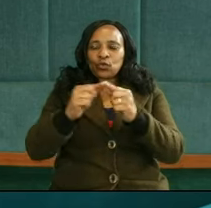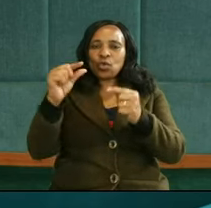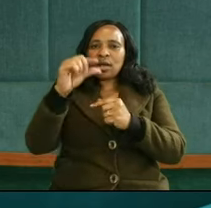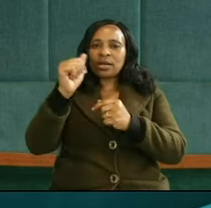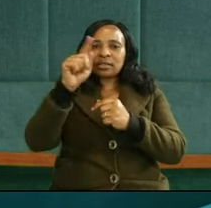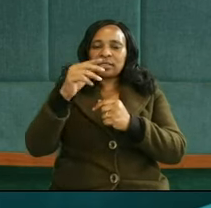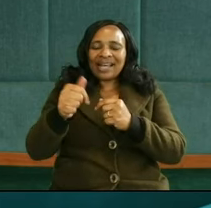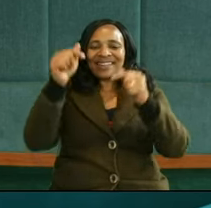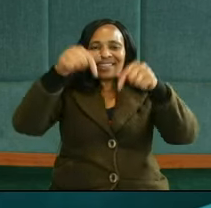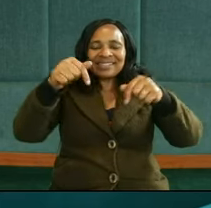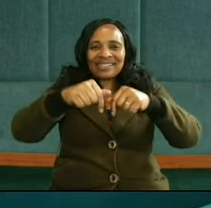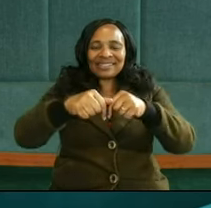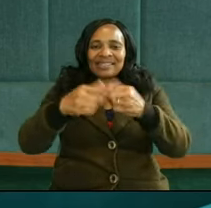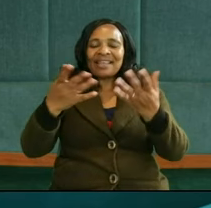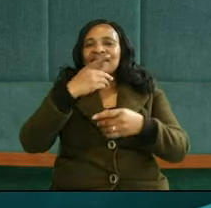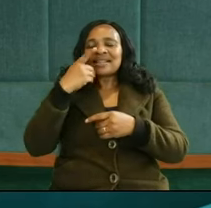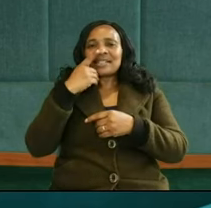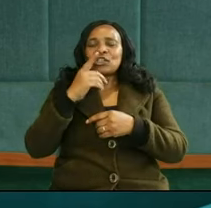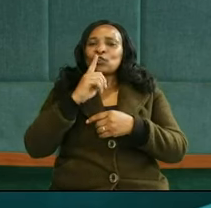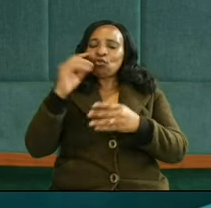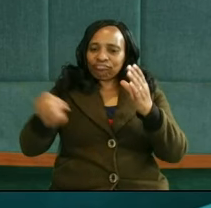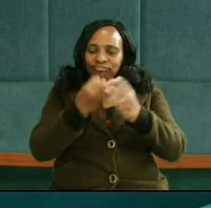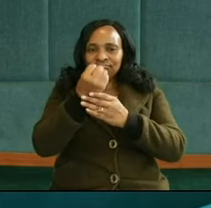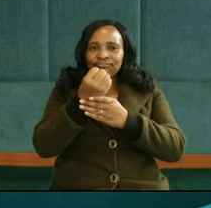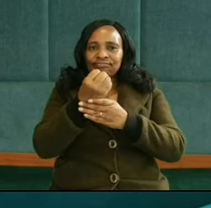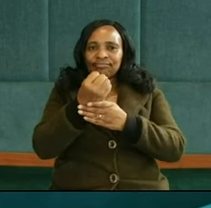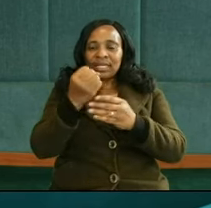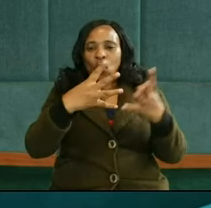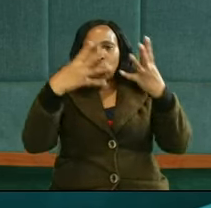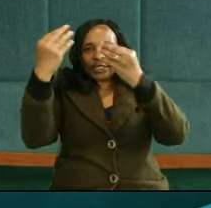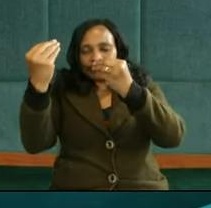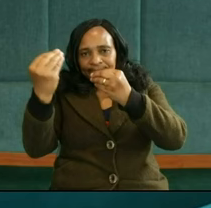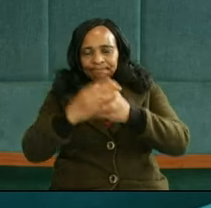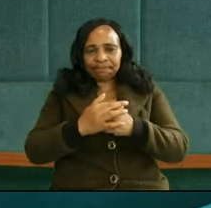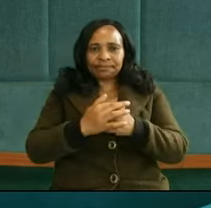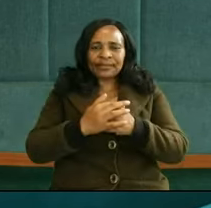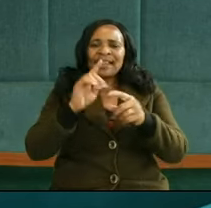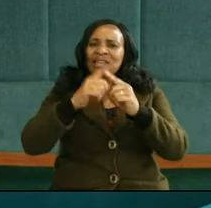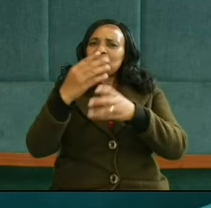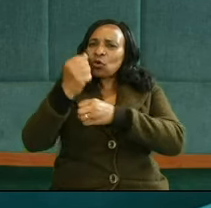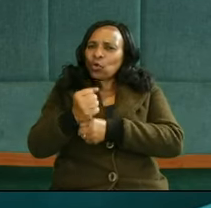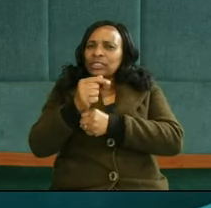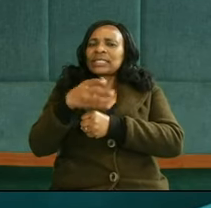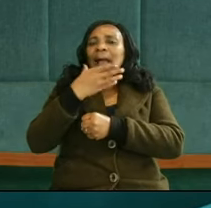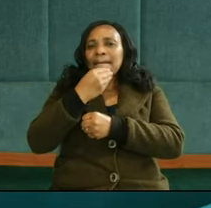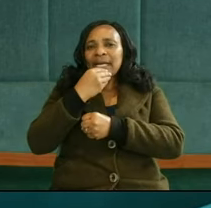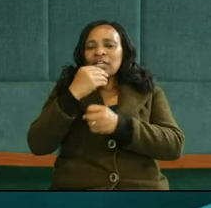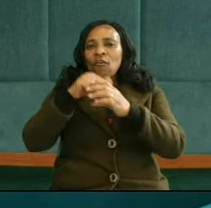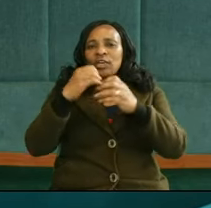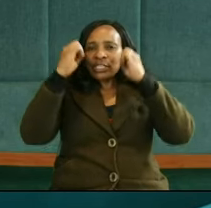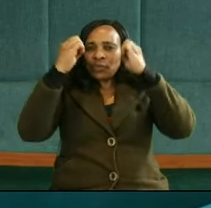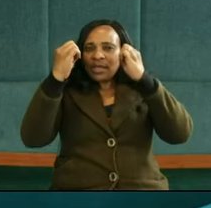This is desert.' So he arose and went. And behold, a man of